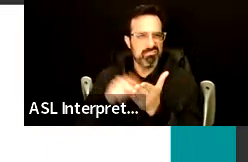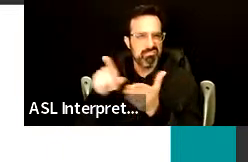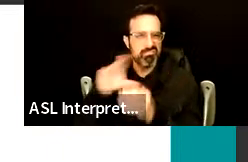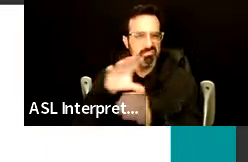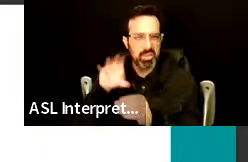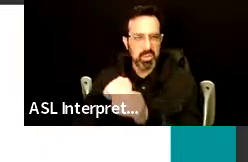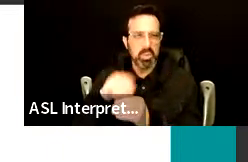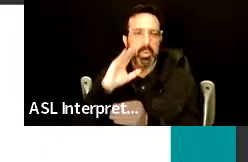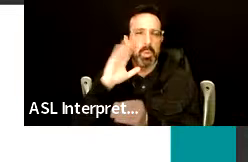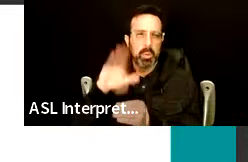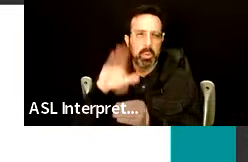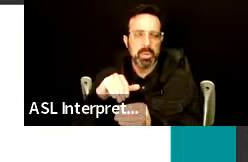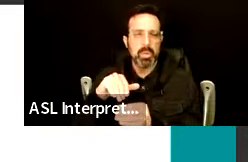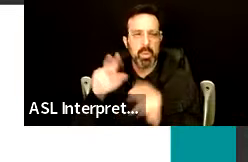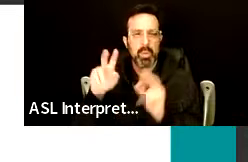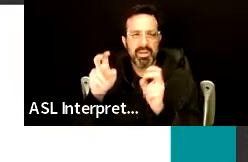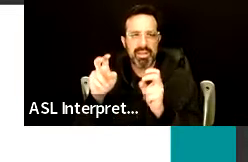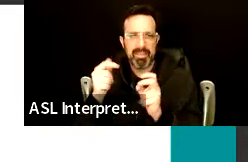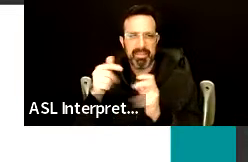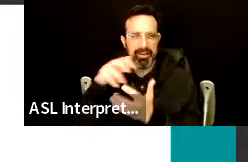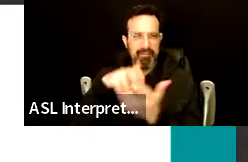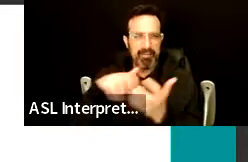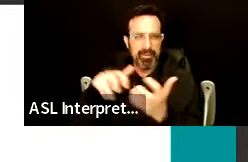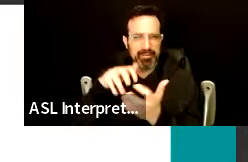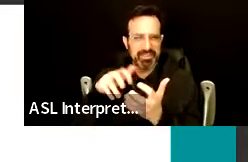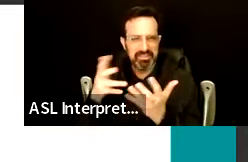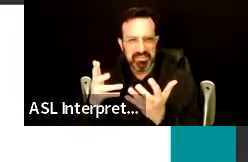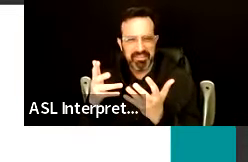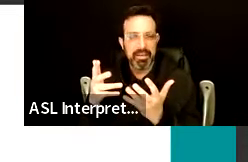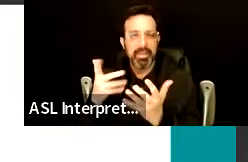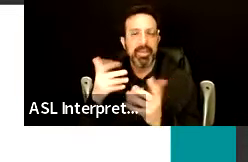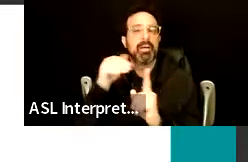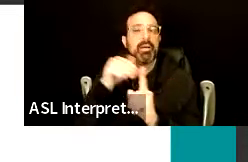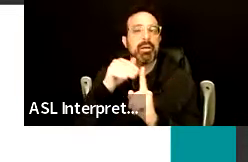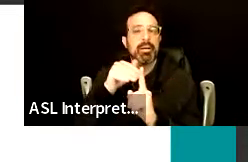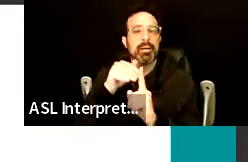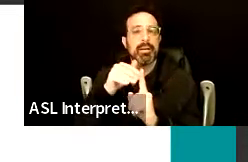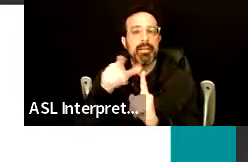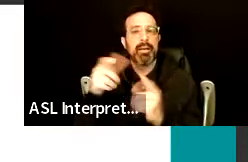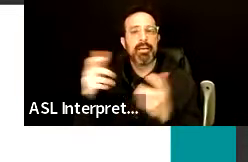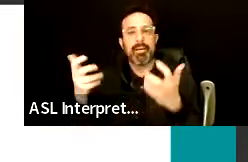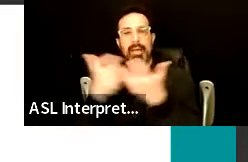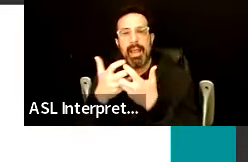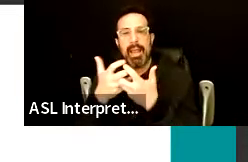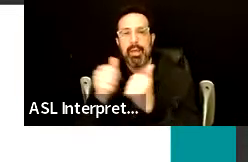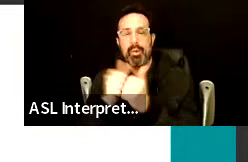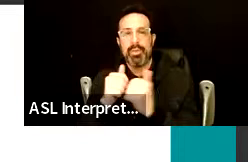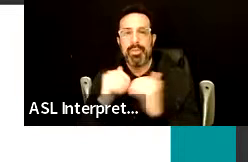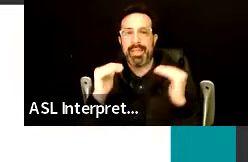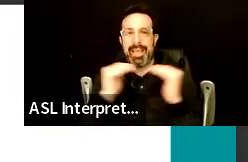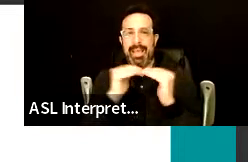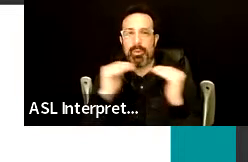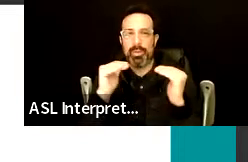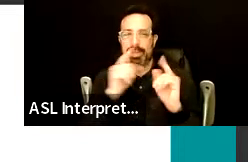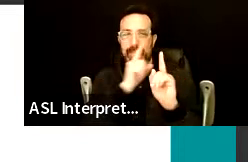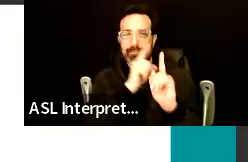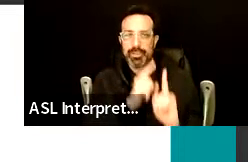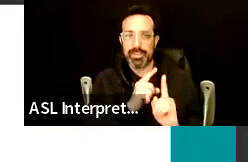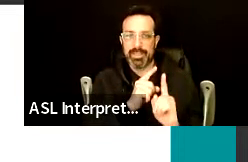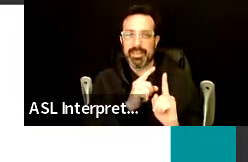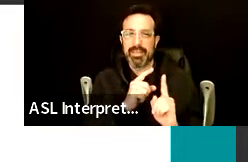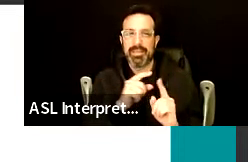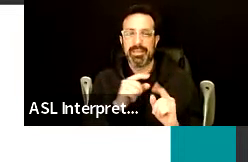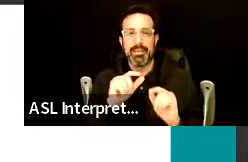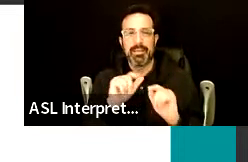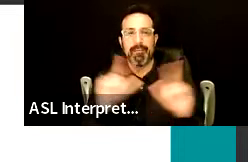include. We know that the title is a little bit confusing, but as a reminder, it aligns with our equity objectives and the equity framework. So we will be